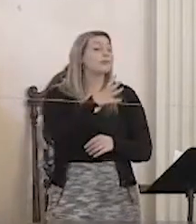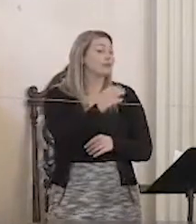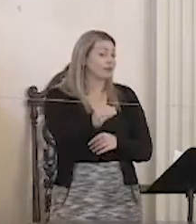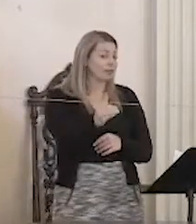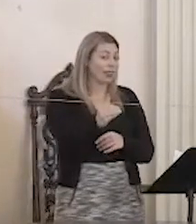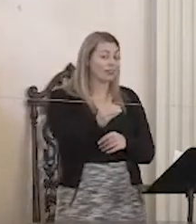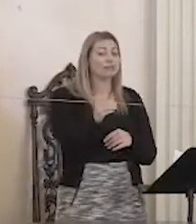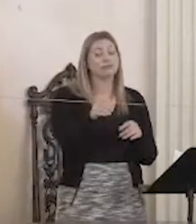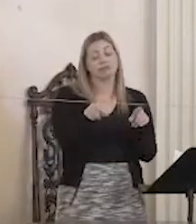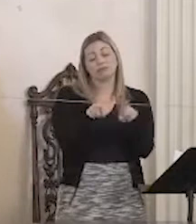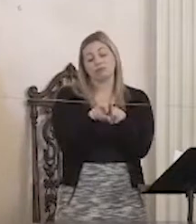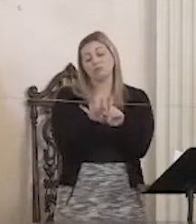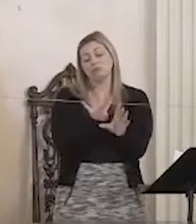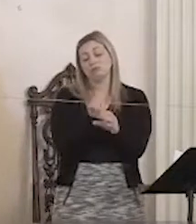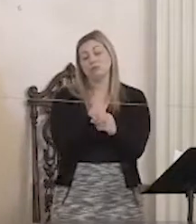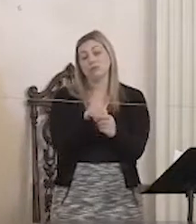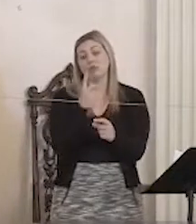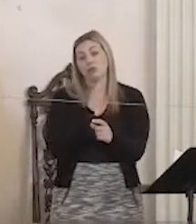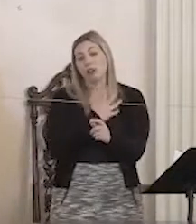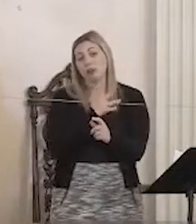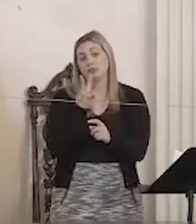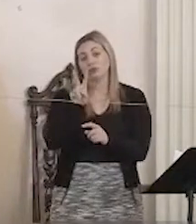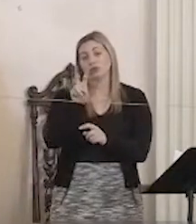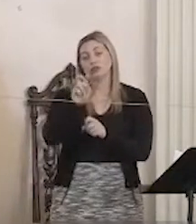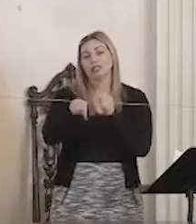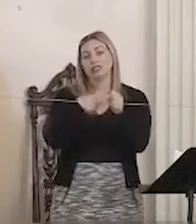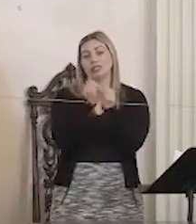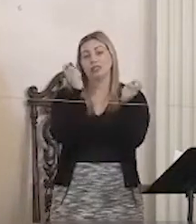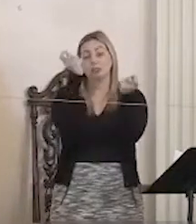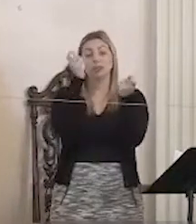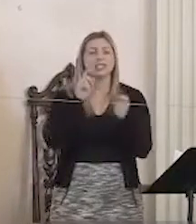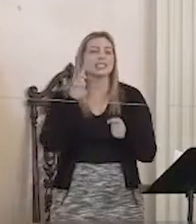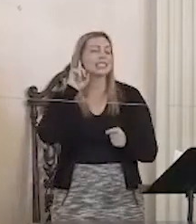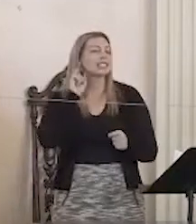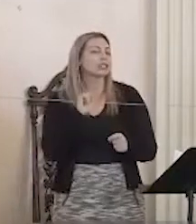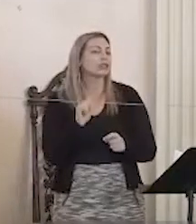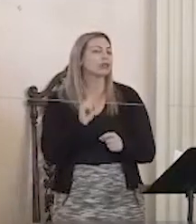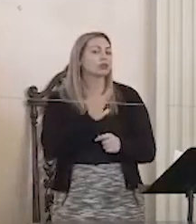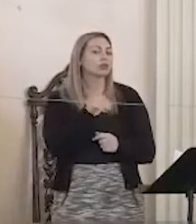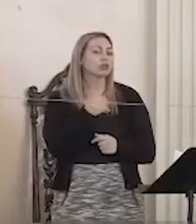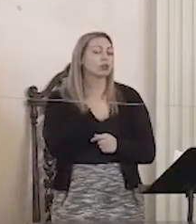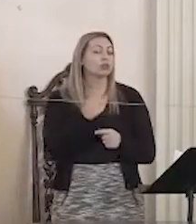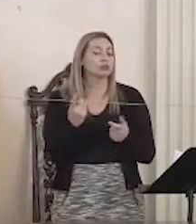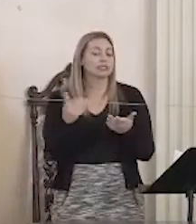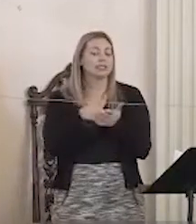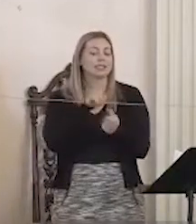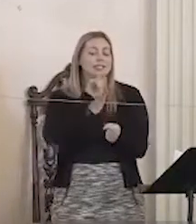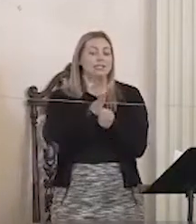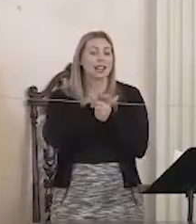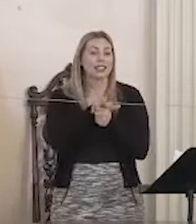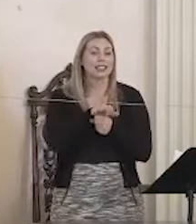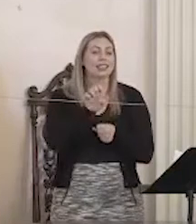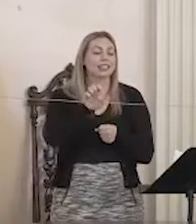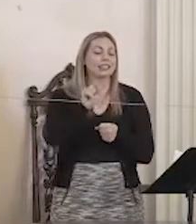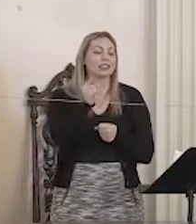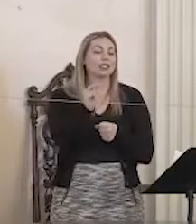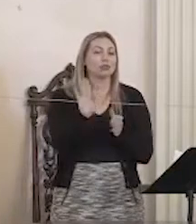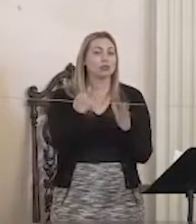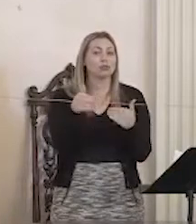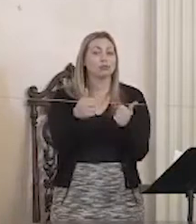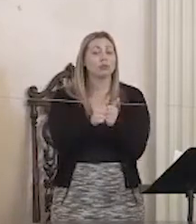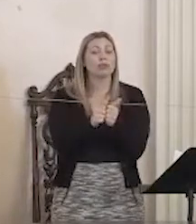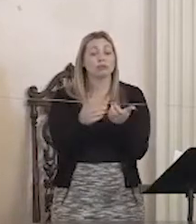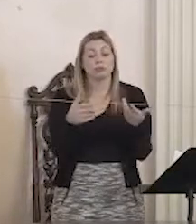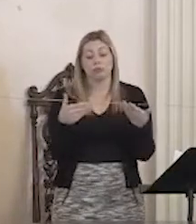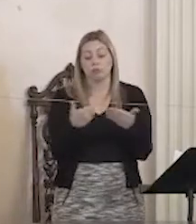And as part of our own 200th celebration, Silver Souls, we'll rededicate the Eaton Room with a newly